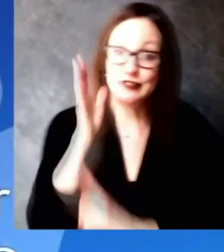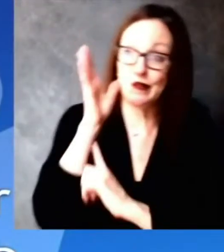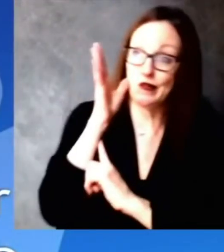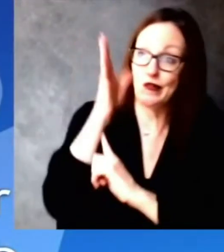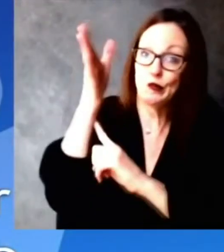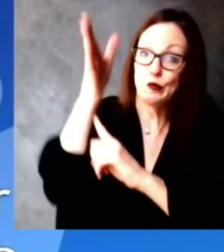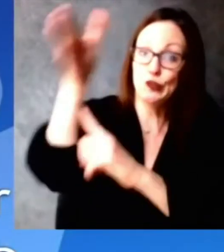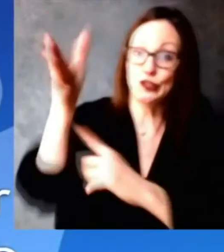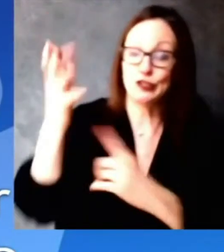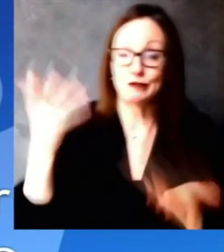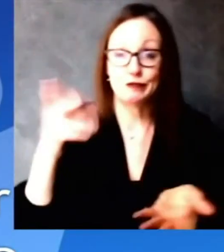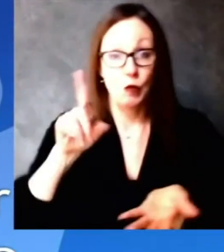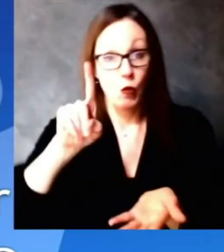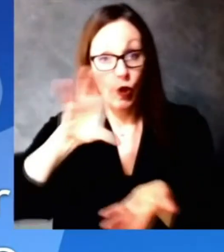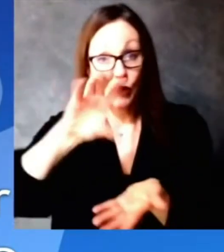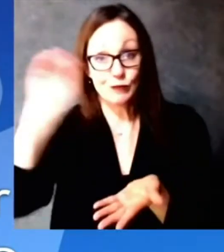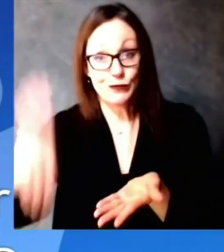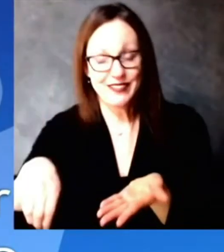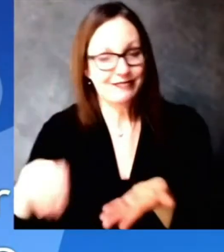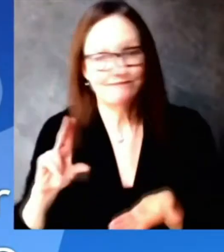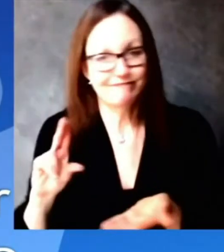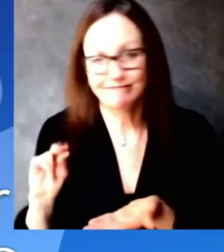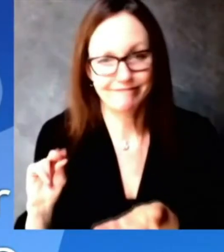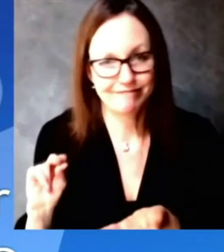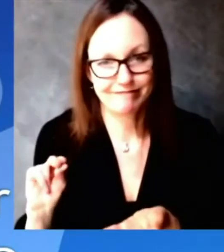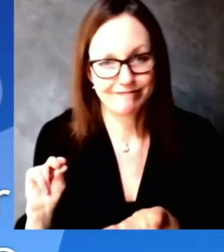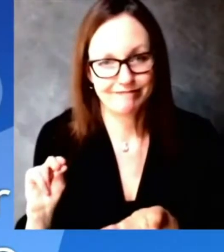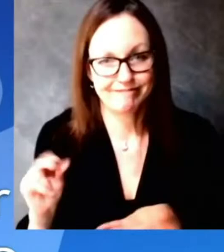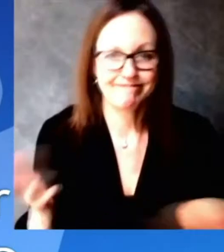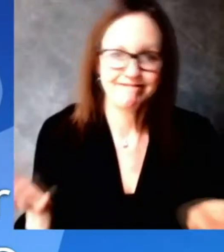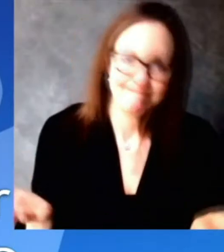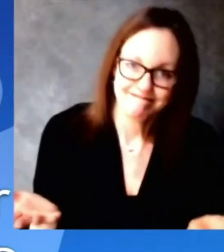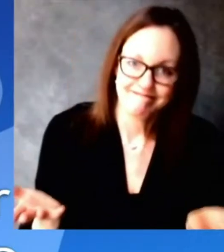Thank you. Next question to Mary Spikuza,